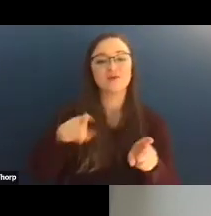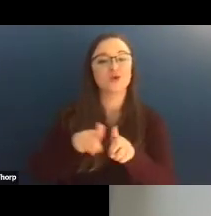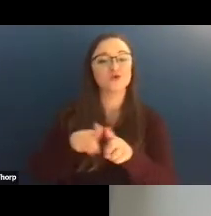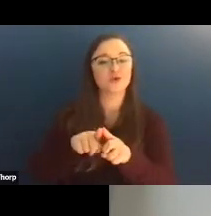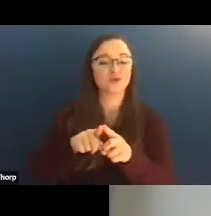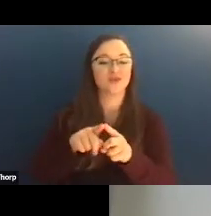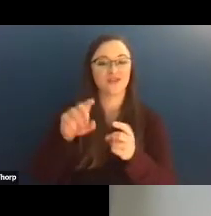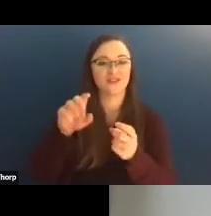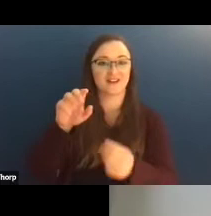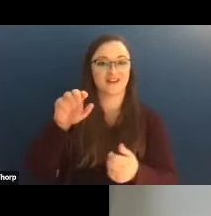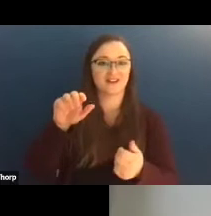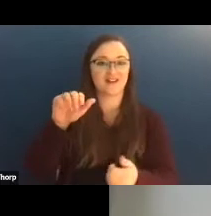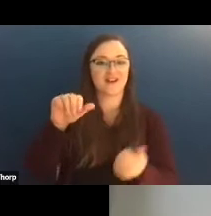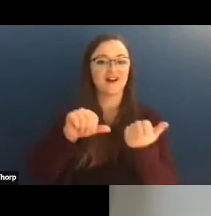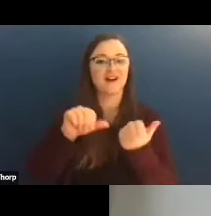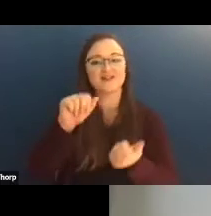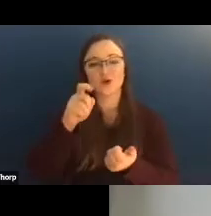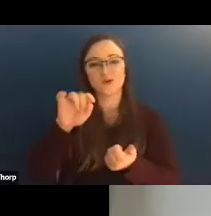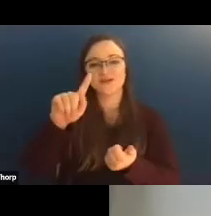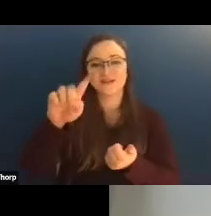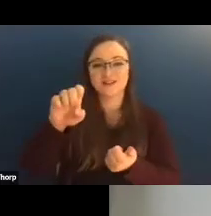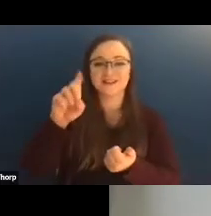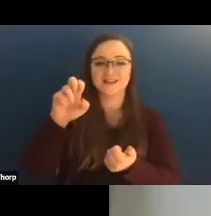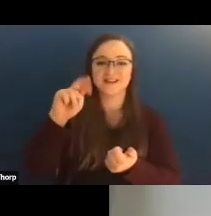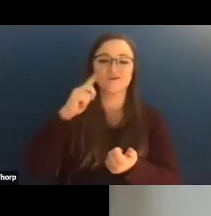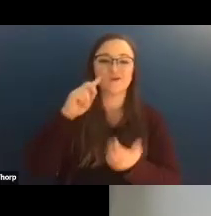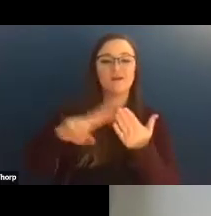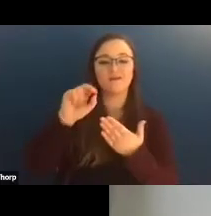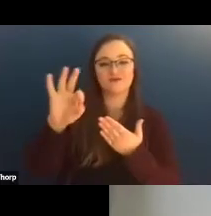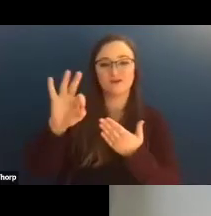for Admissions over the College of Medicine, and I'm very happy to be here today.